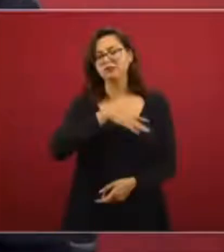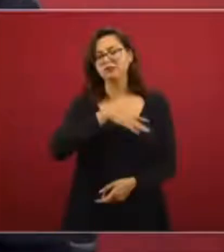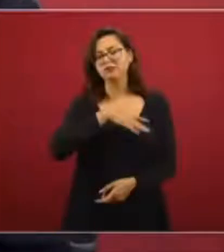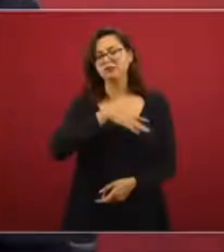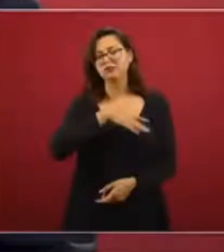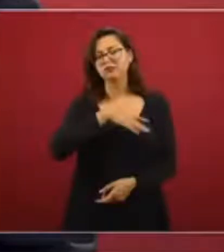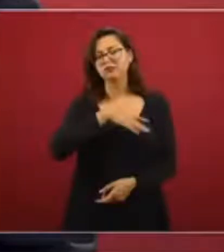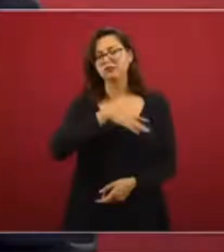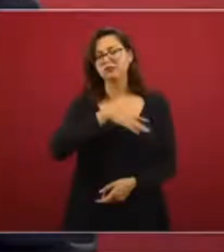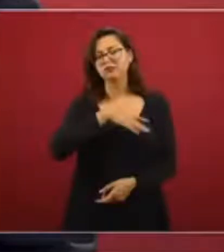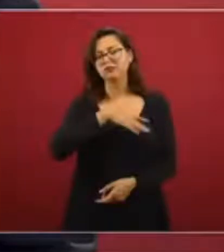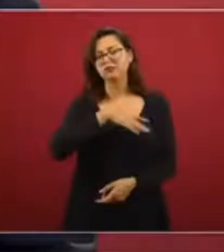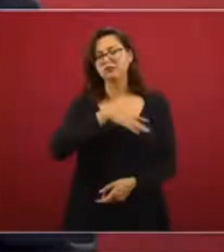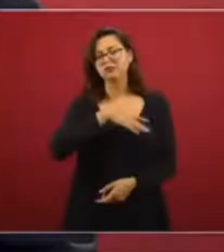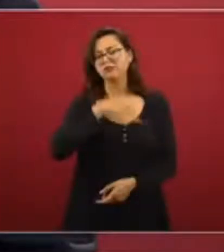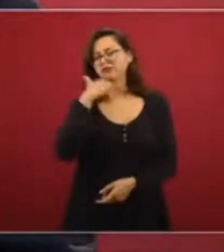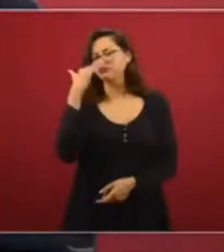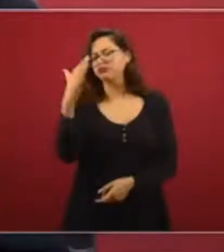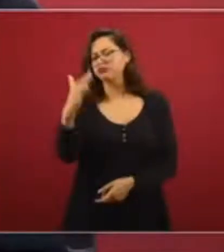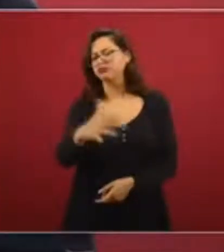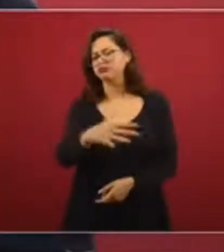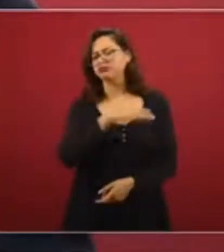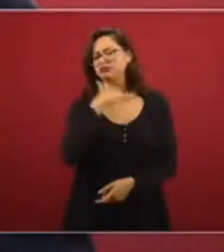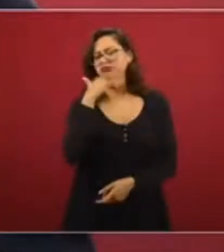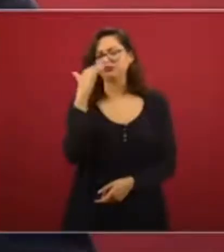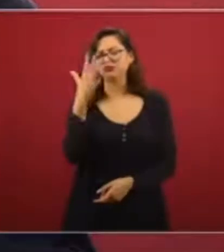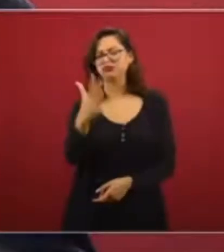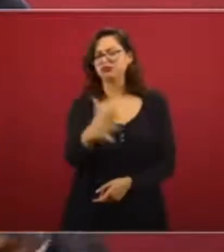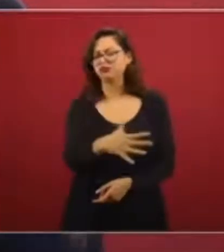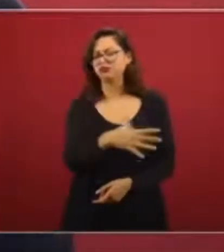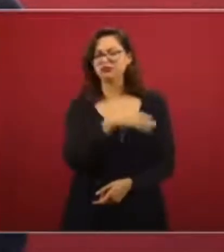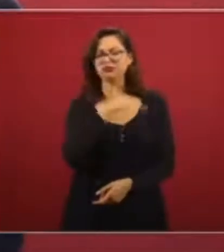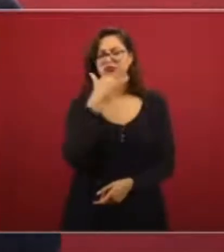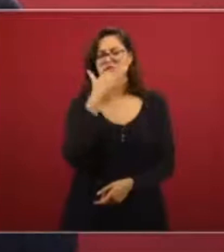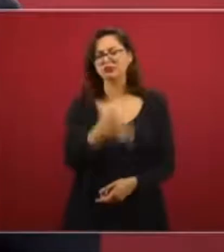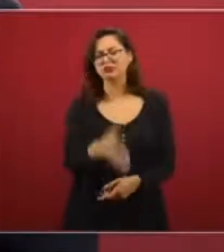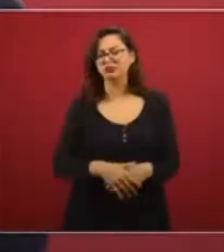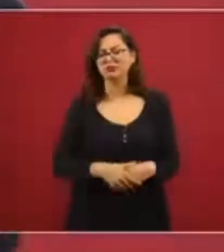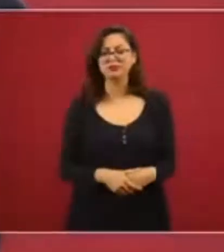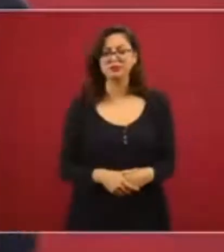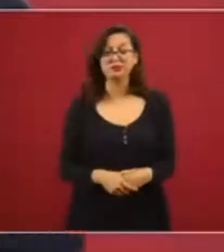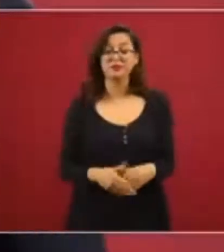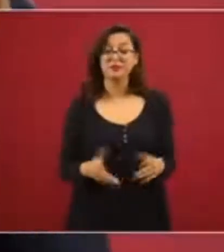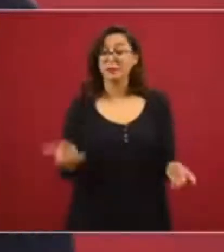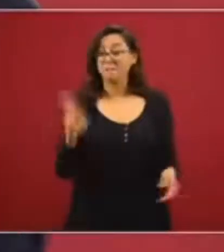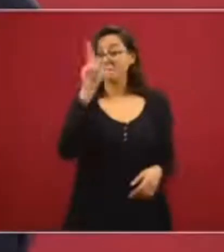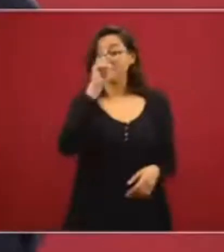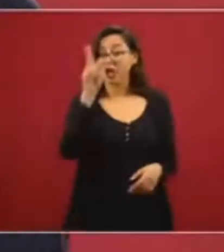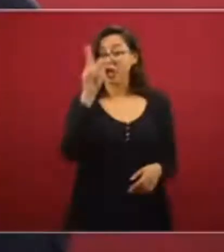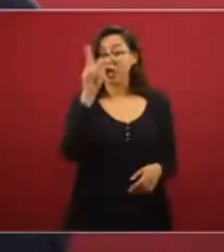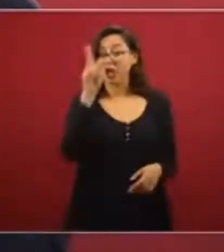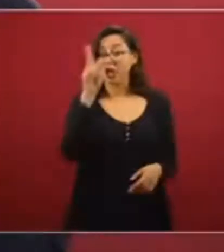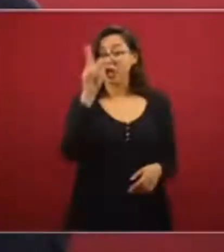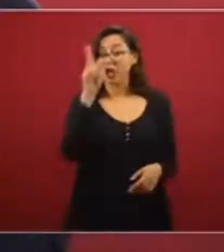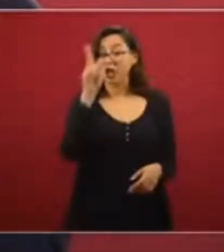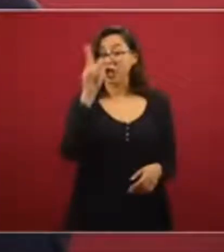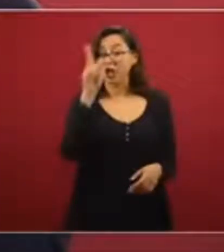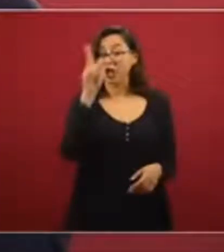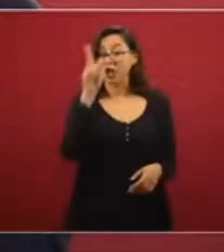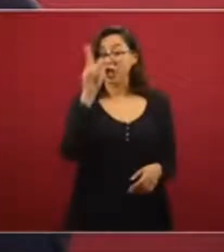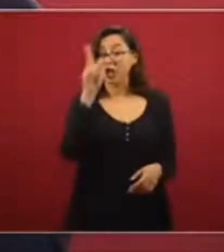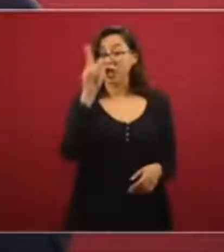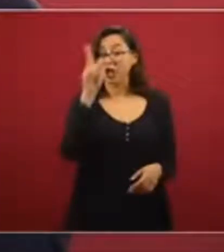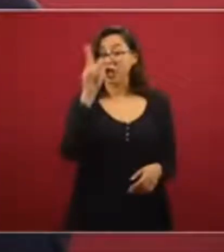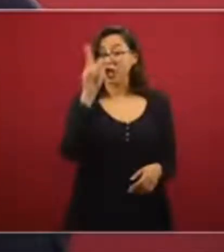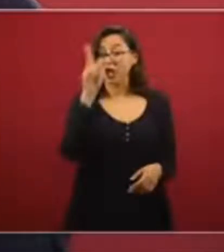corruption had reigned, Y sobre todo en este último periodo, but most